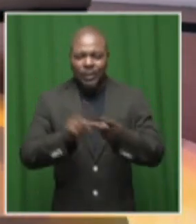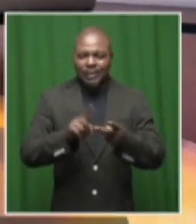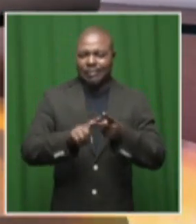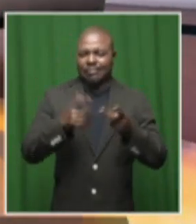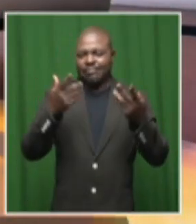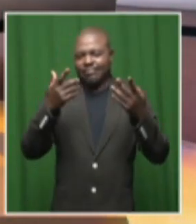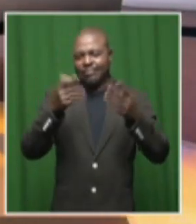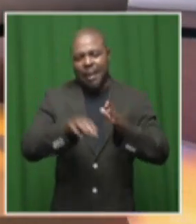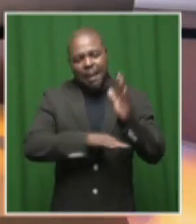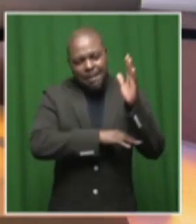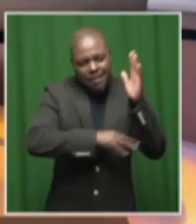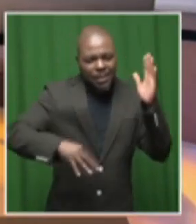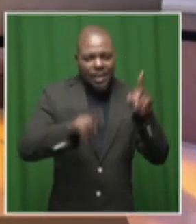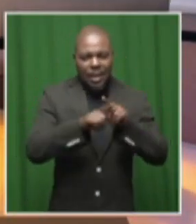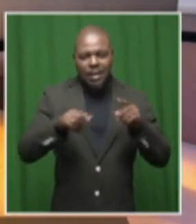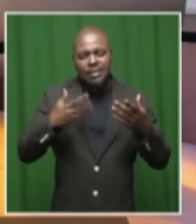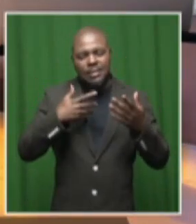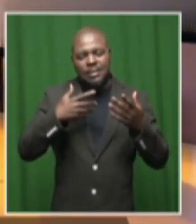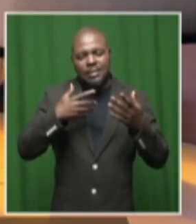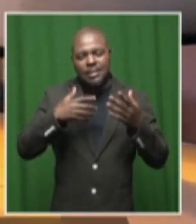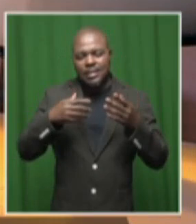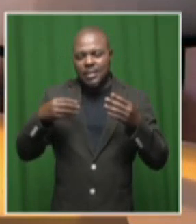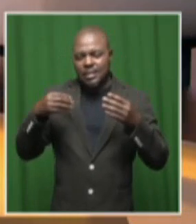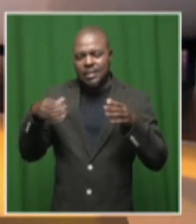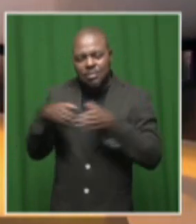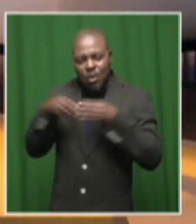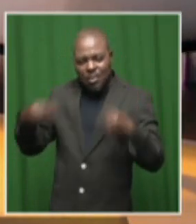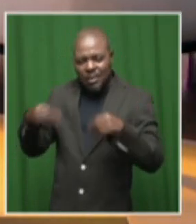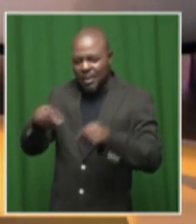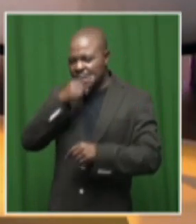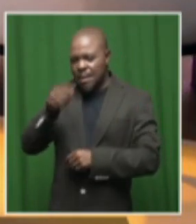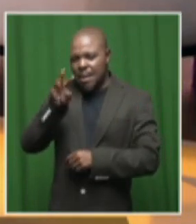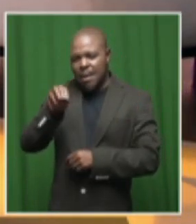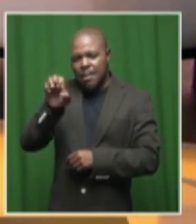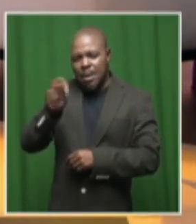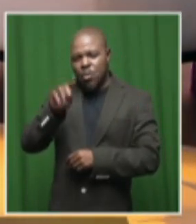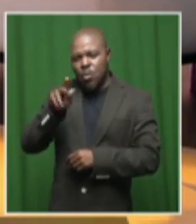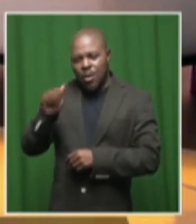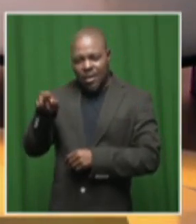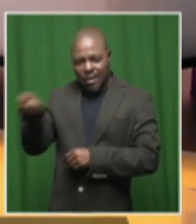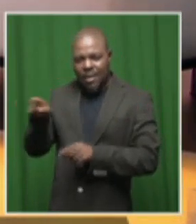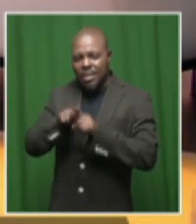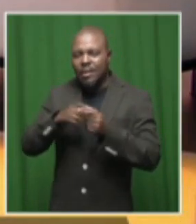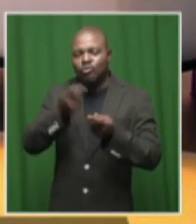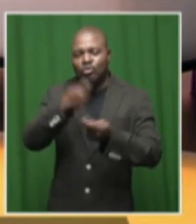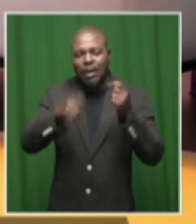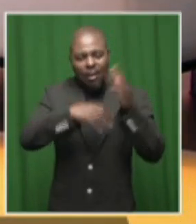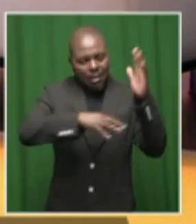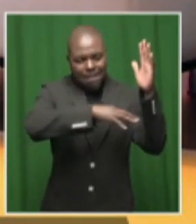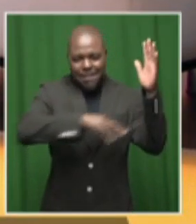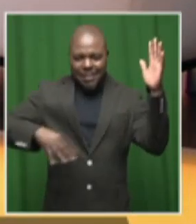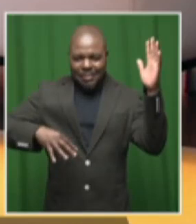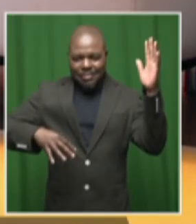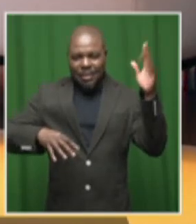fact, we have a small business called Memuka Plastics where they sell carpet mats that